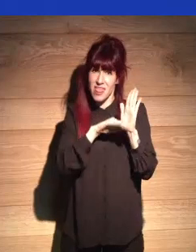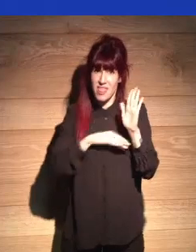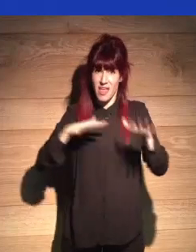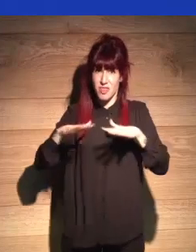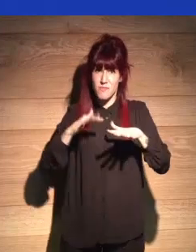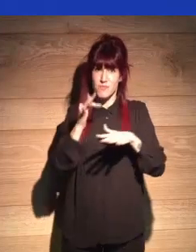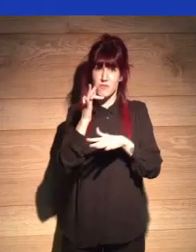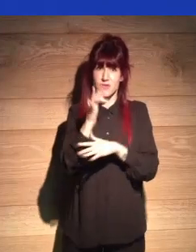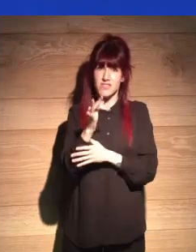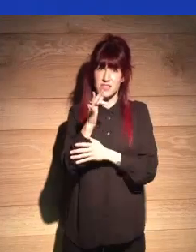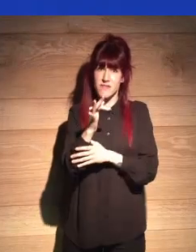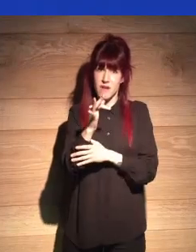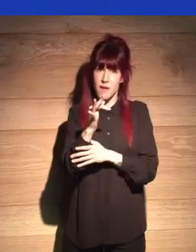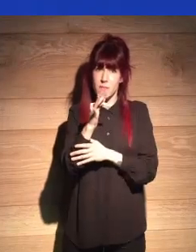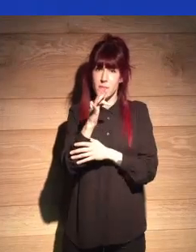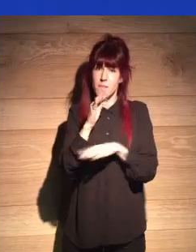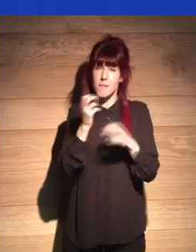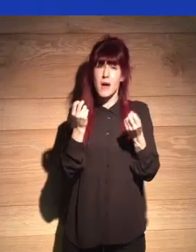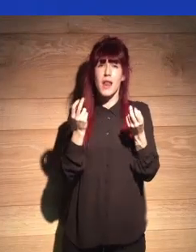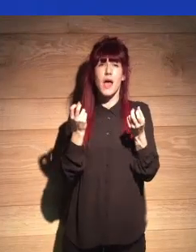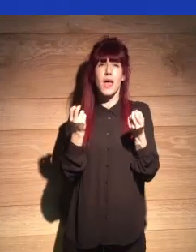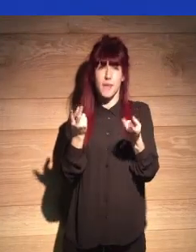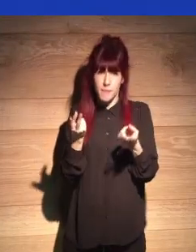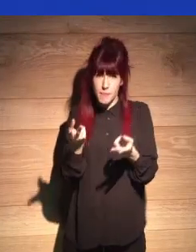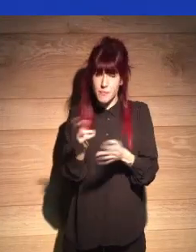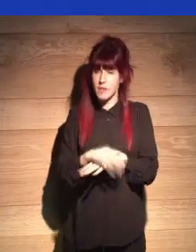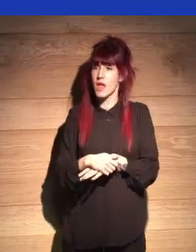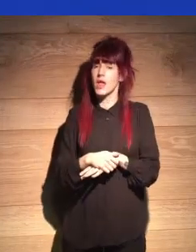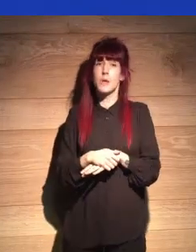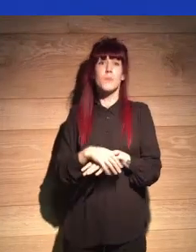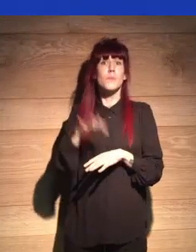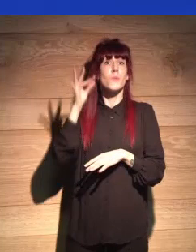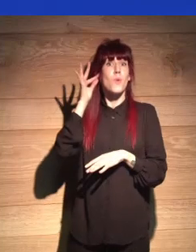a positive action measure so that the time a woman